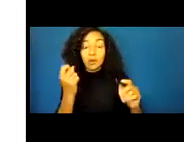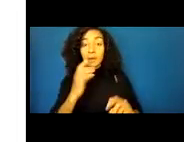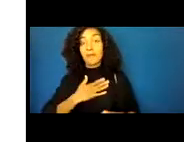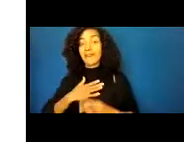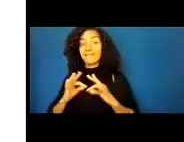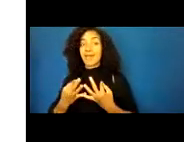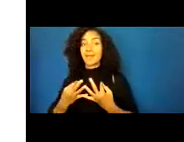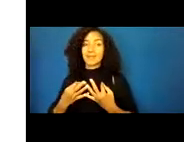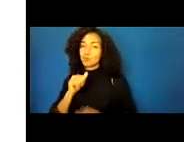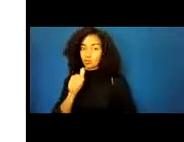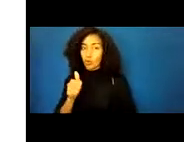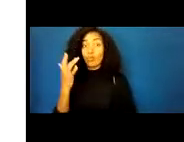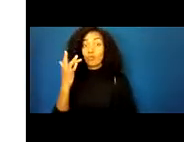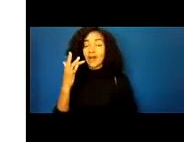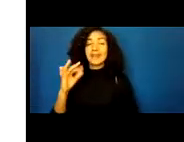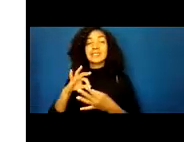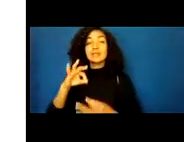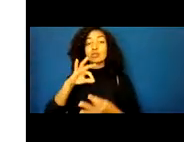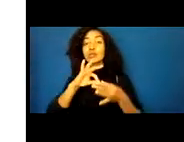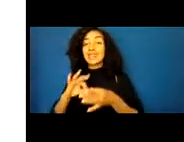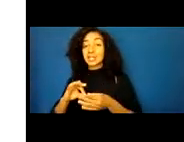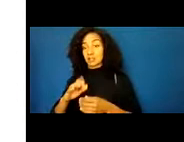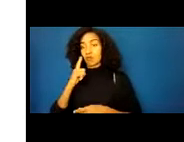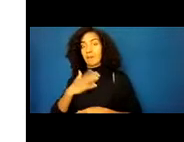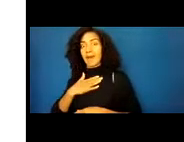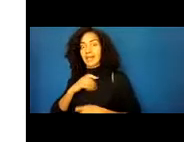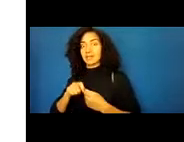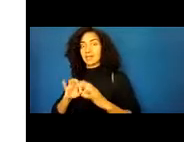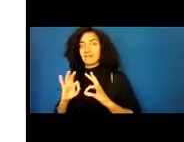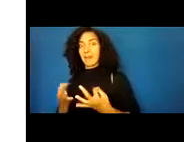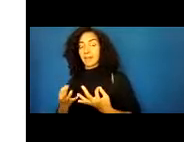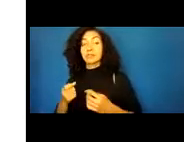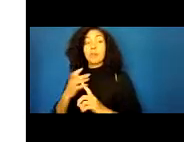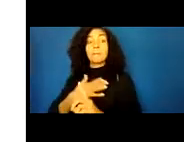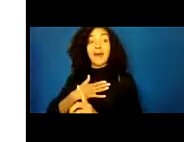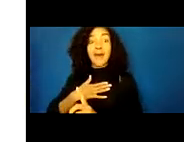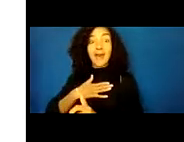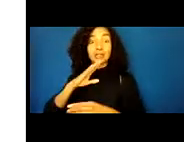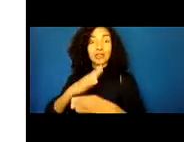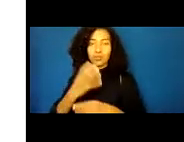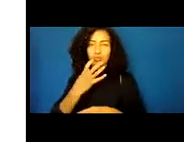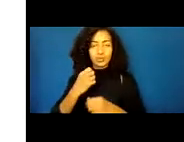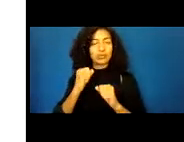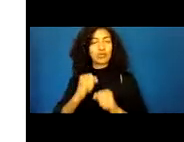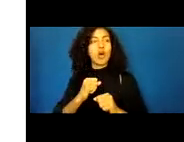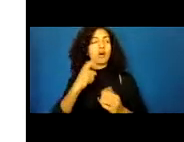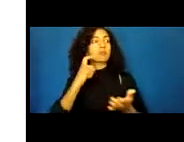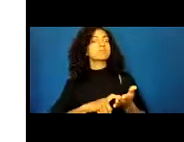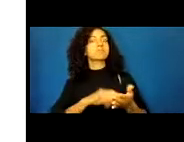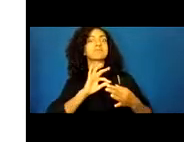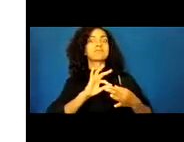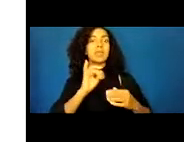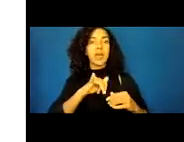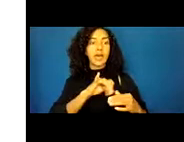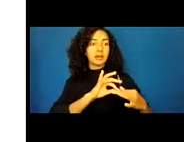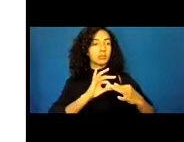because there's a spiritual connection to them in our family. And so she really is tuned into that connection, because when she was